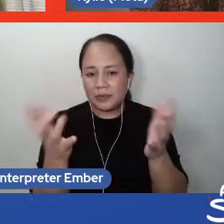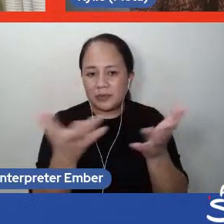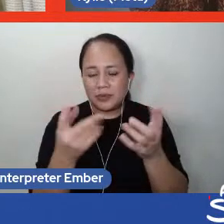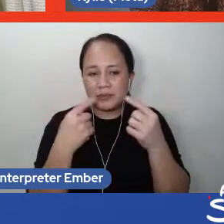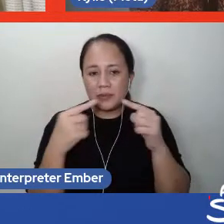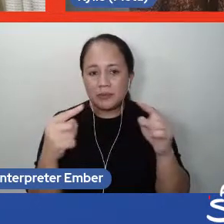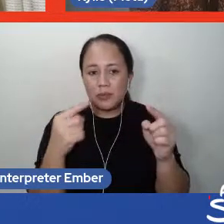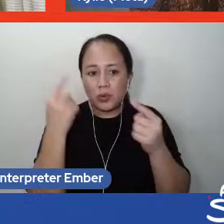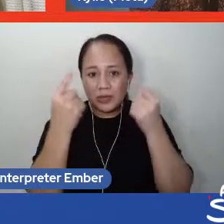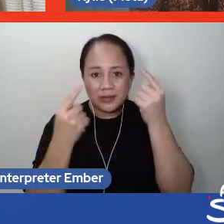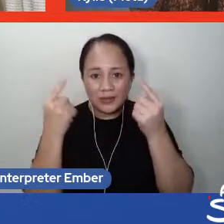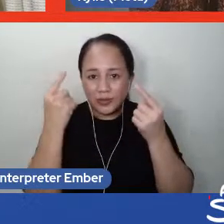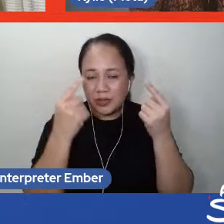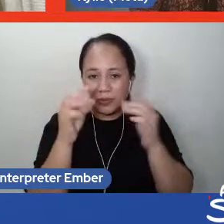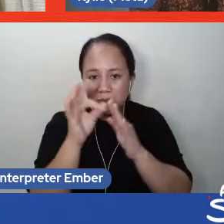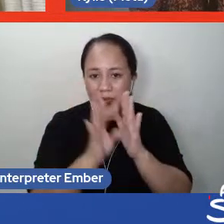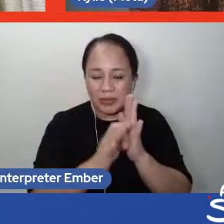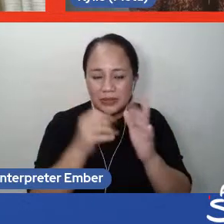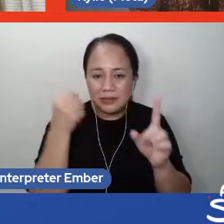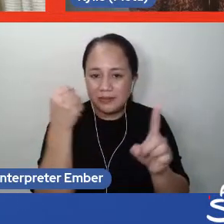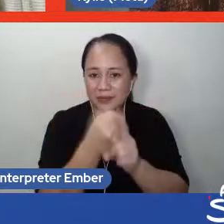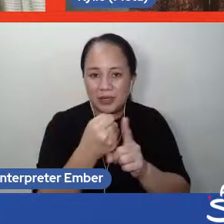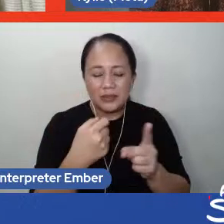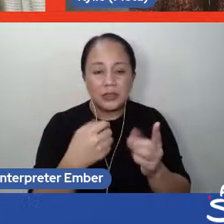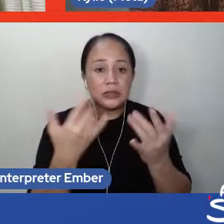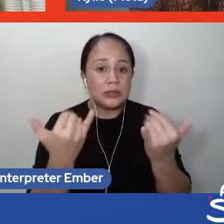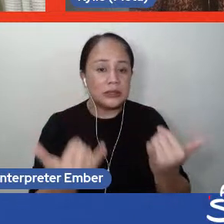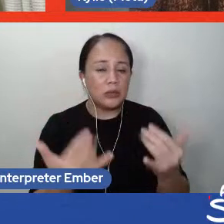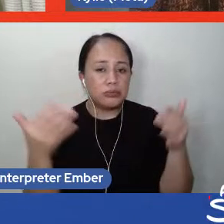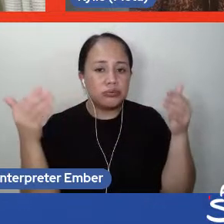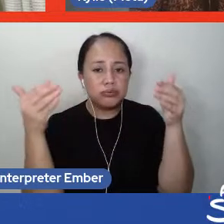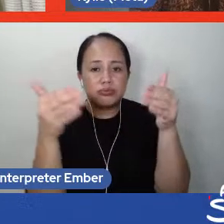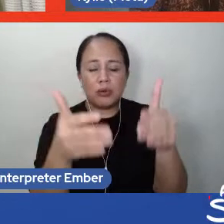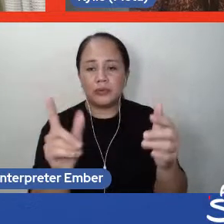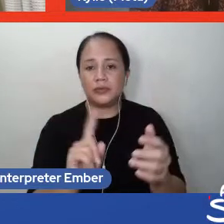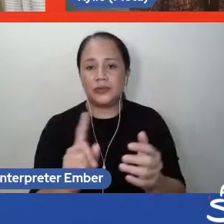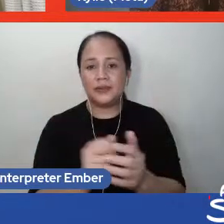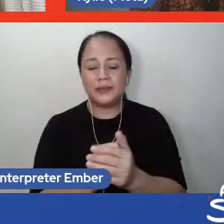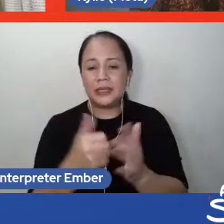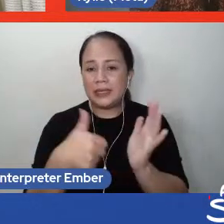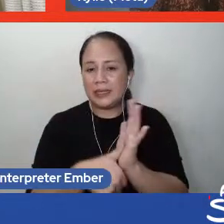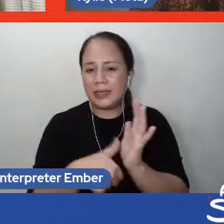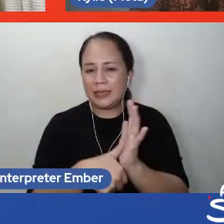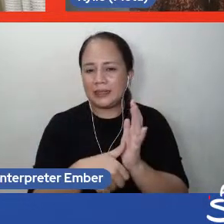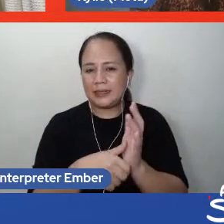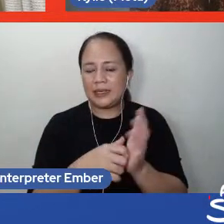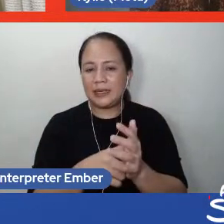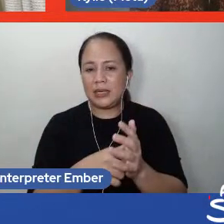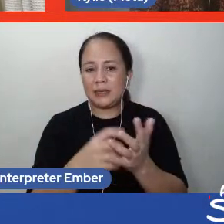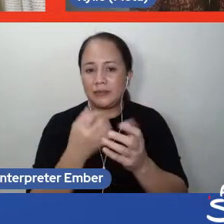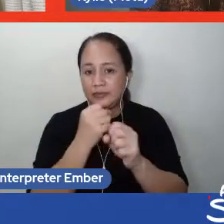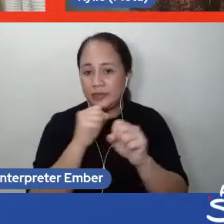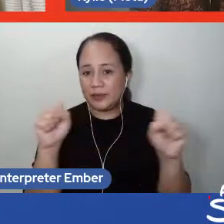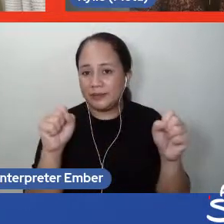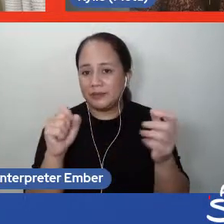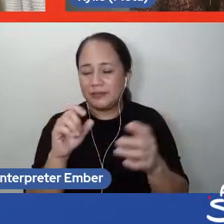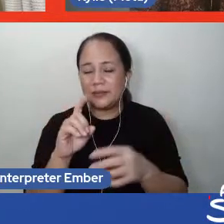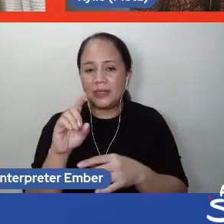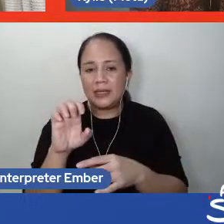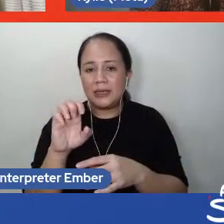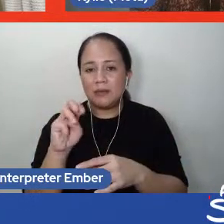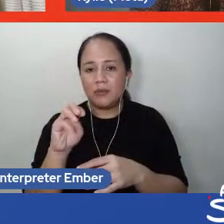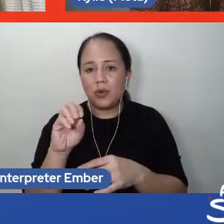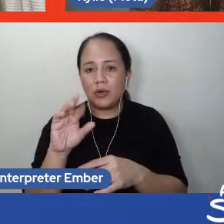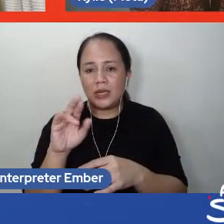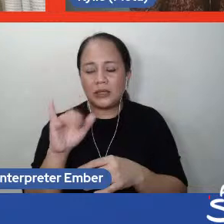most concerned about Facebook's impact. So today we're focused on elections and democracy, but we look to add